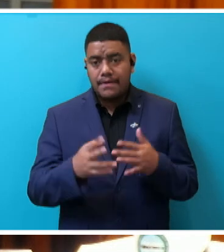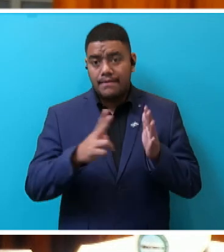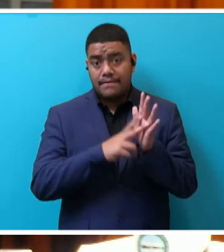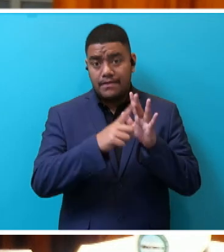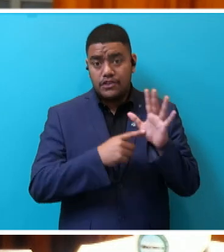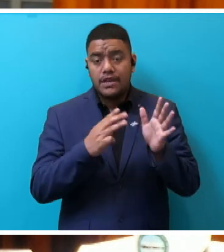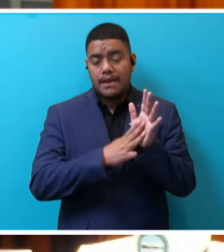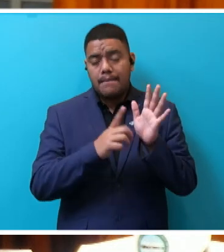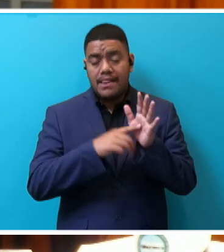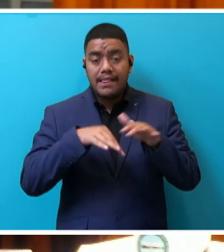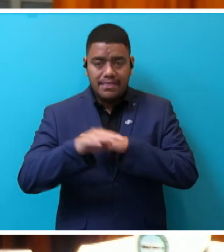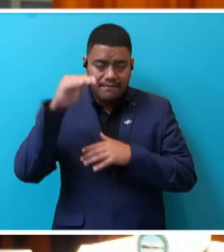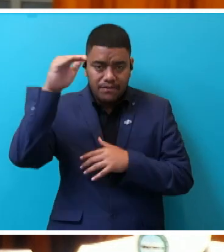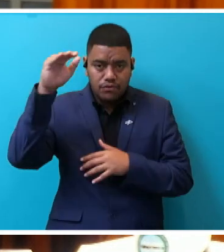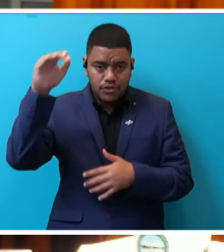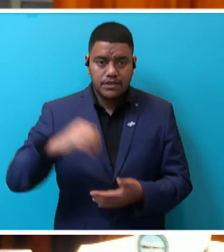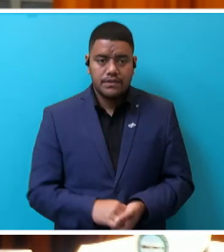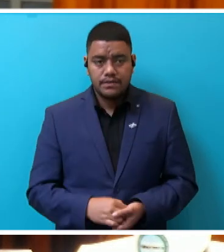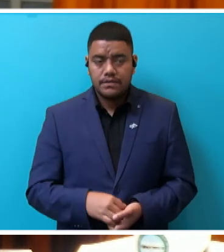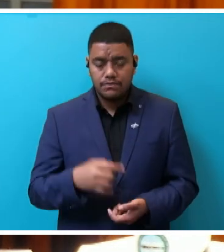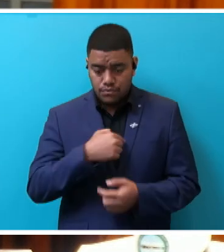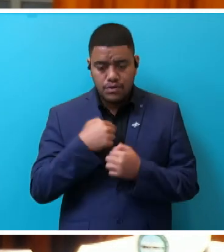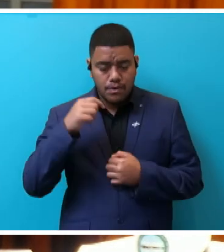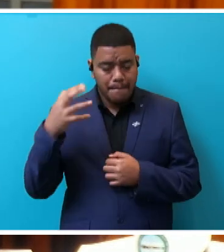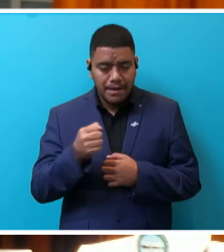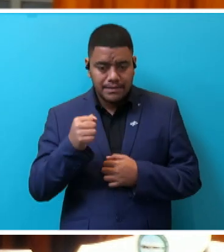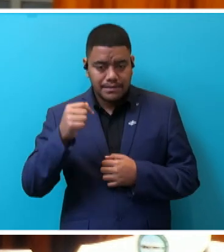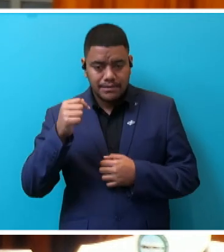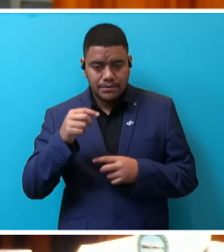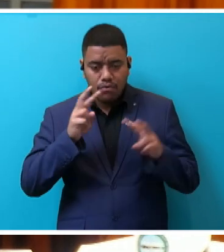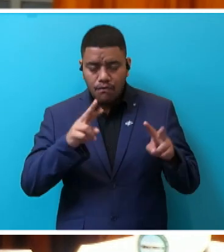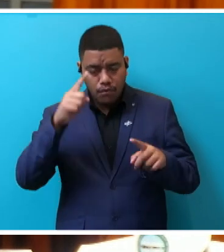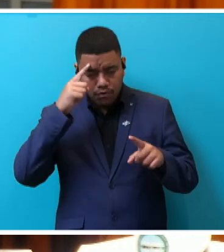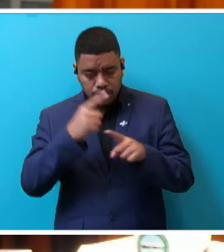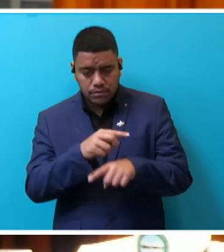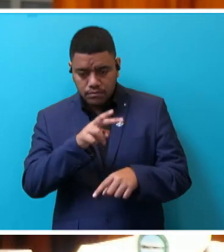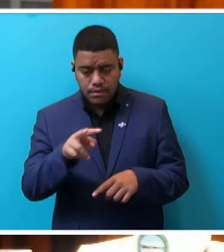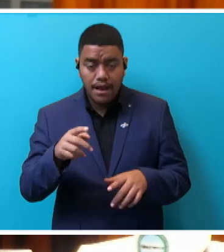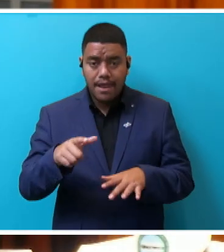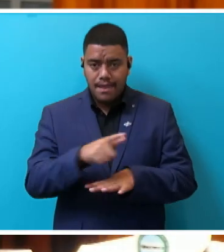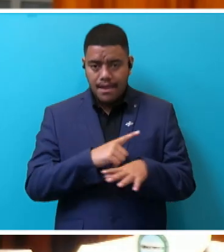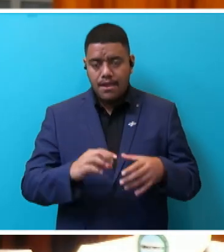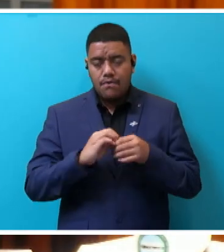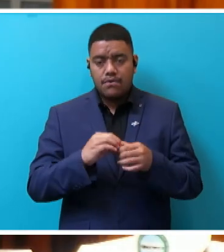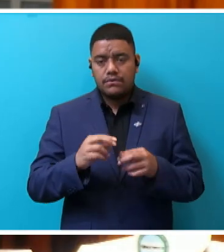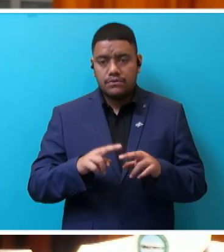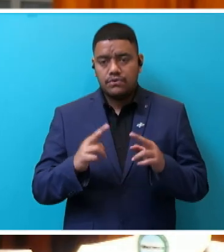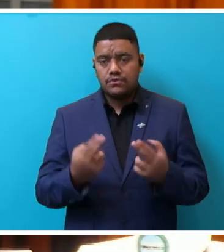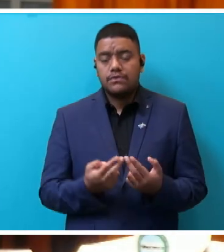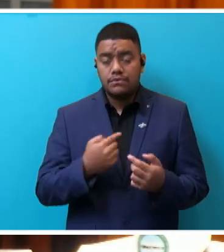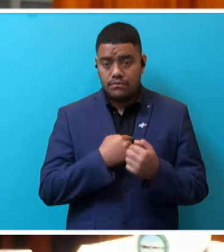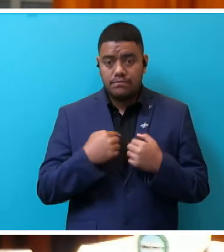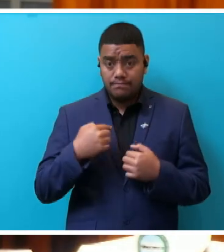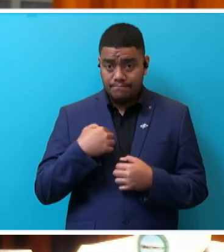future will accommodate those concerns and those reservations by the landowning unit. As we speak,